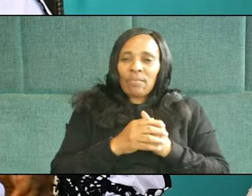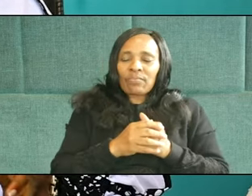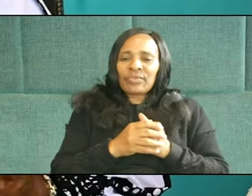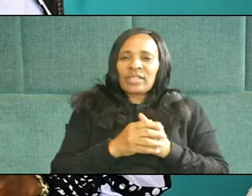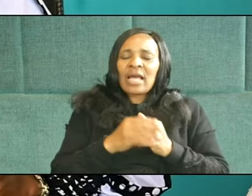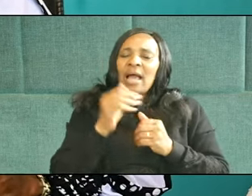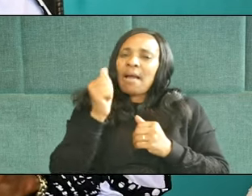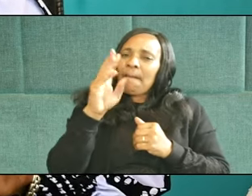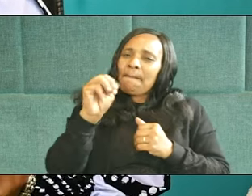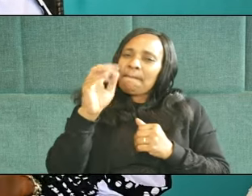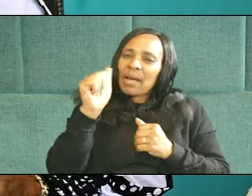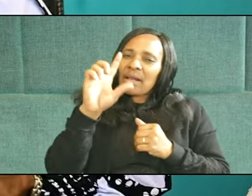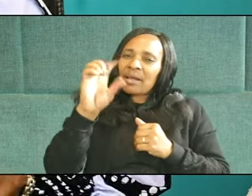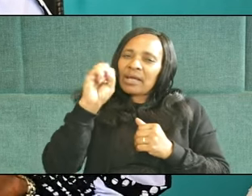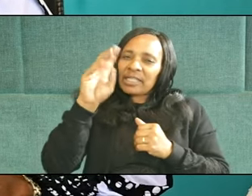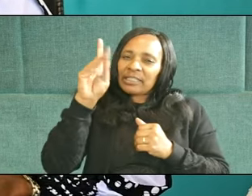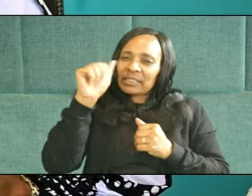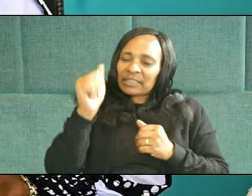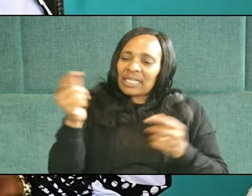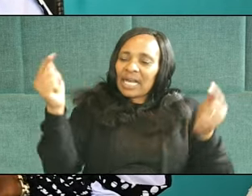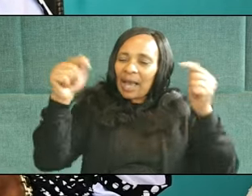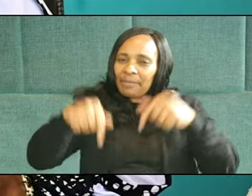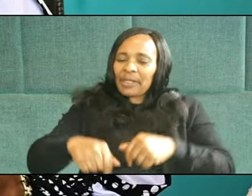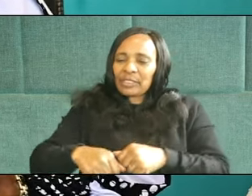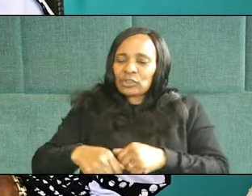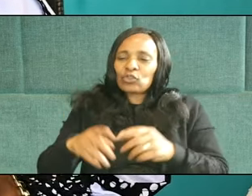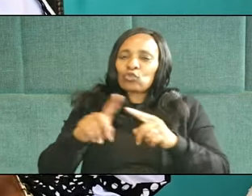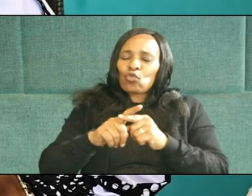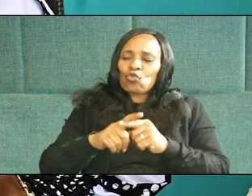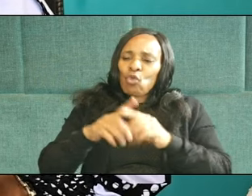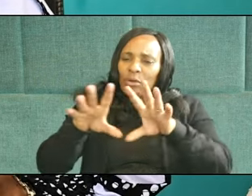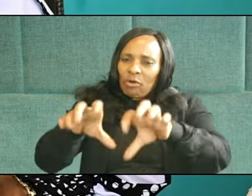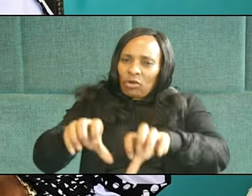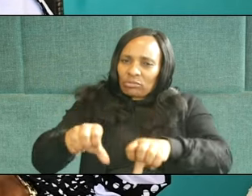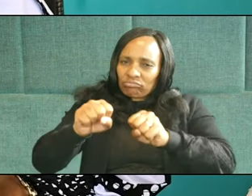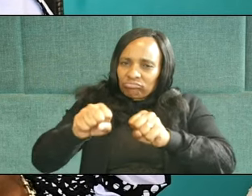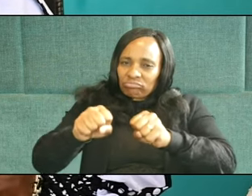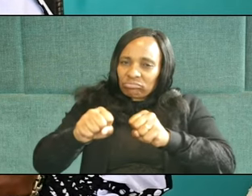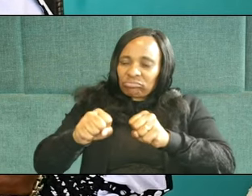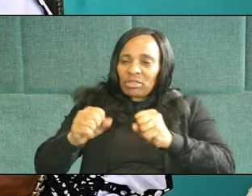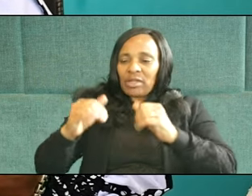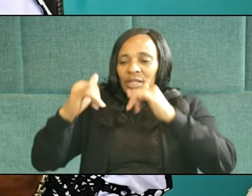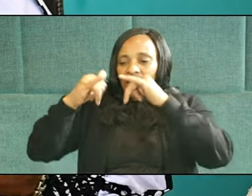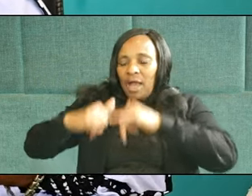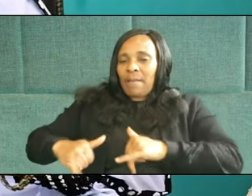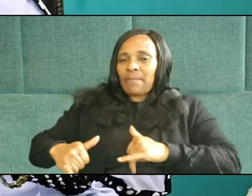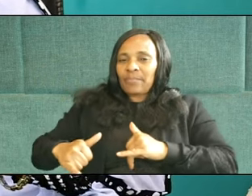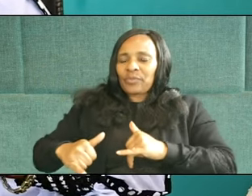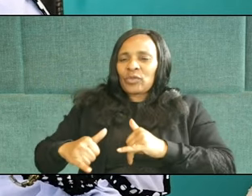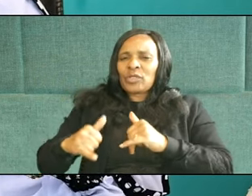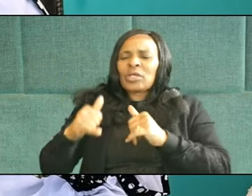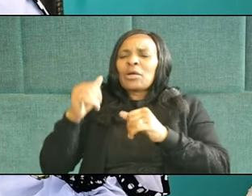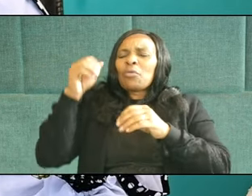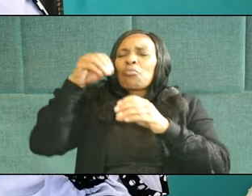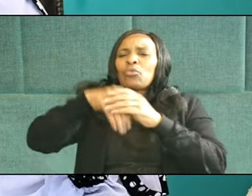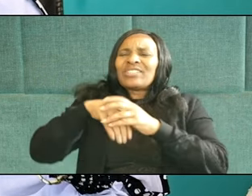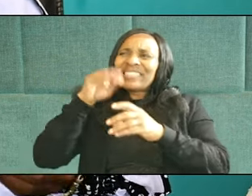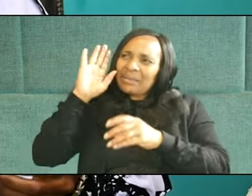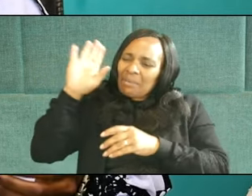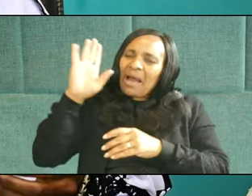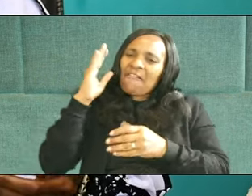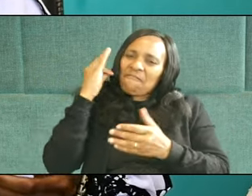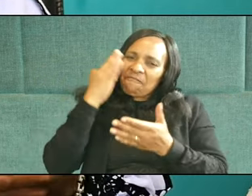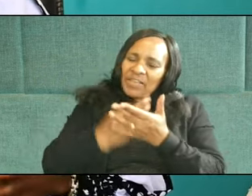The Amalekites coming to raid and plunder his camp was the result of him putting his faith in